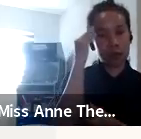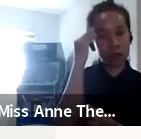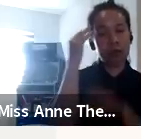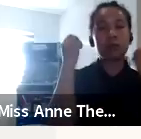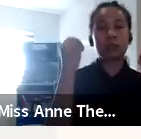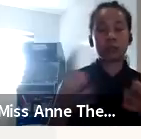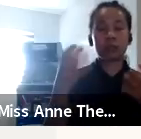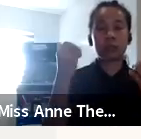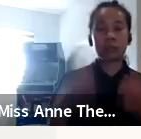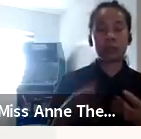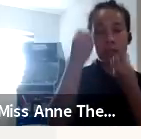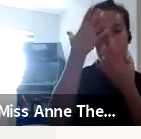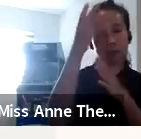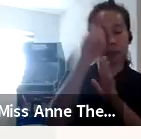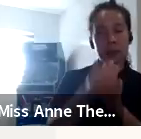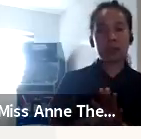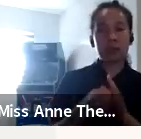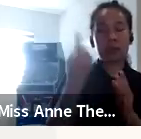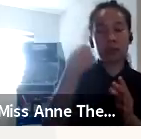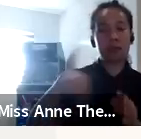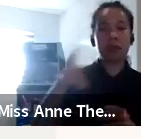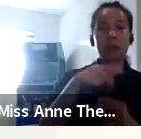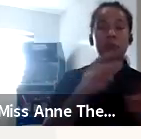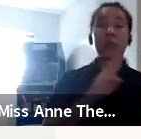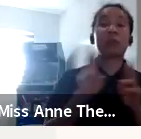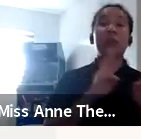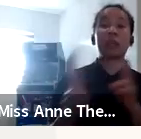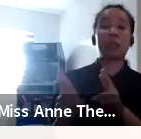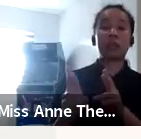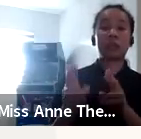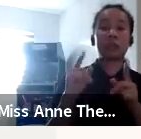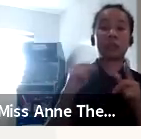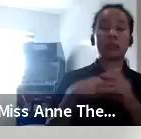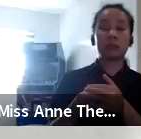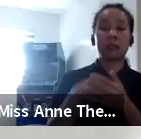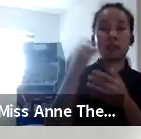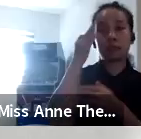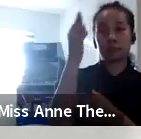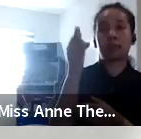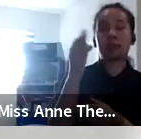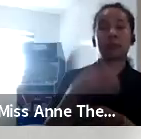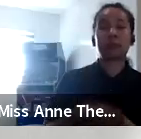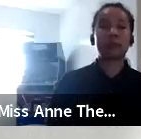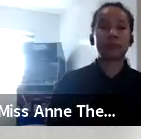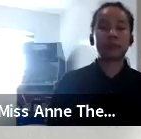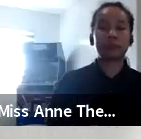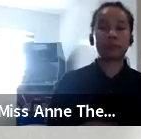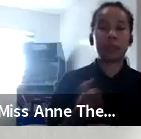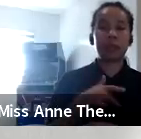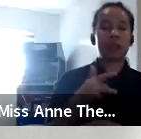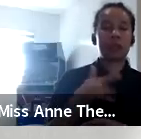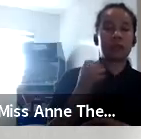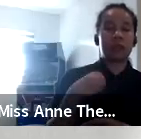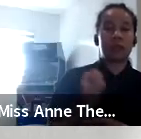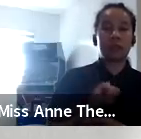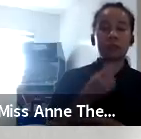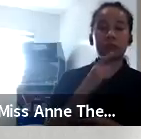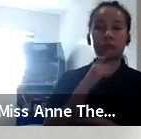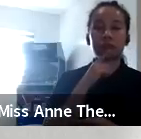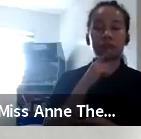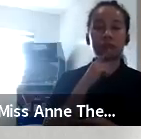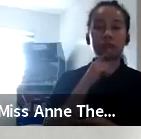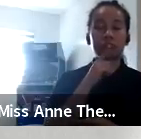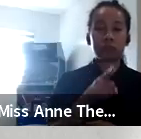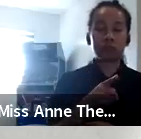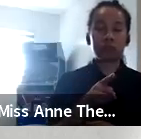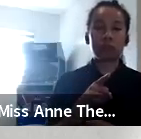of information for us to be ready as well in the battlefield. They feel our sincerity, as mentioned a while ago. They